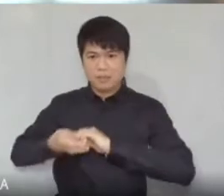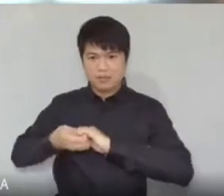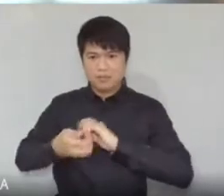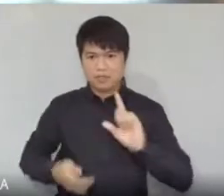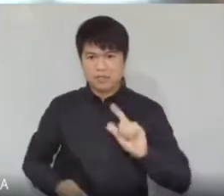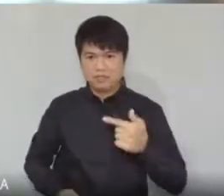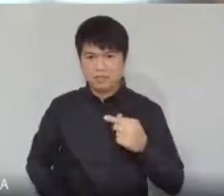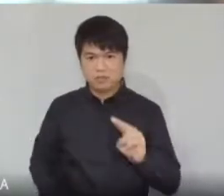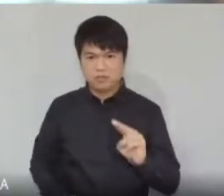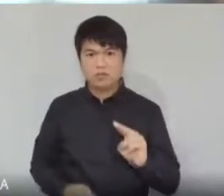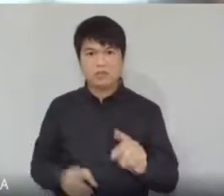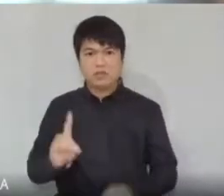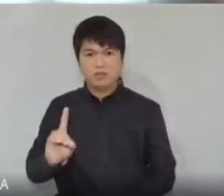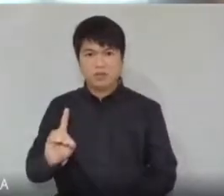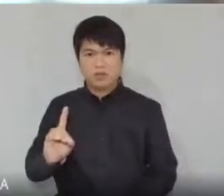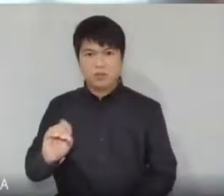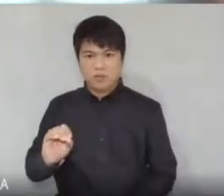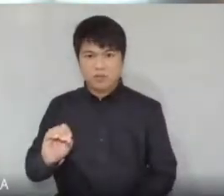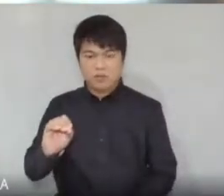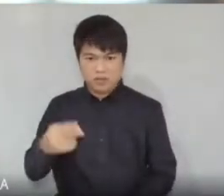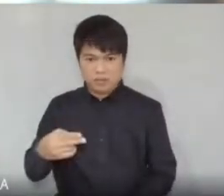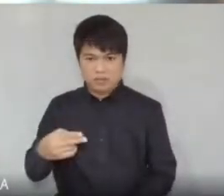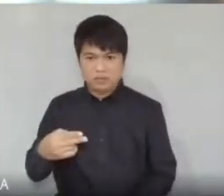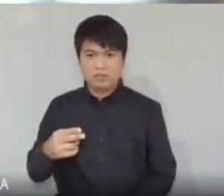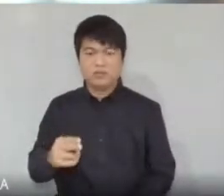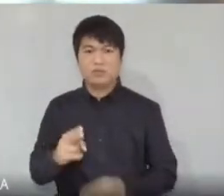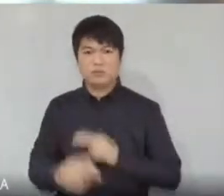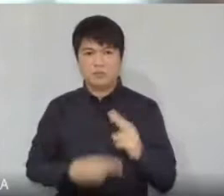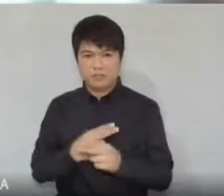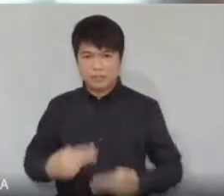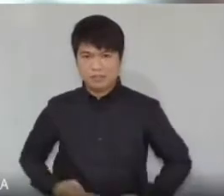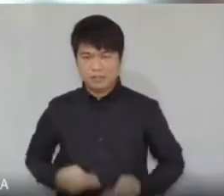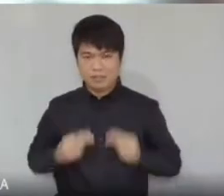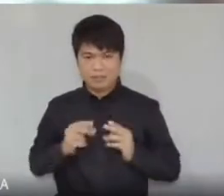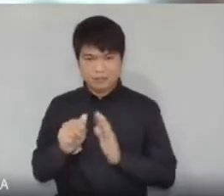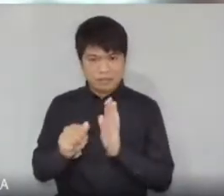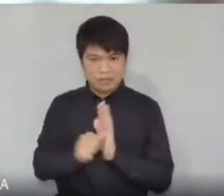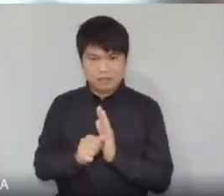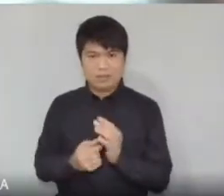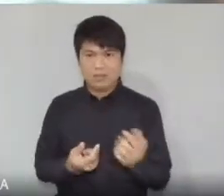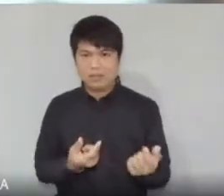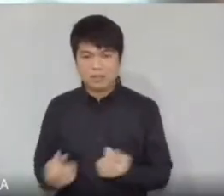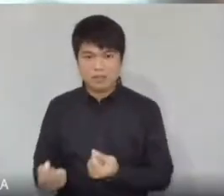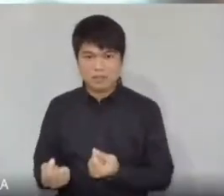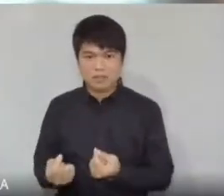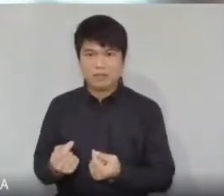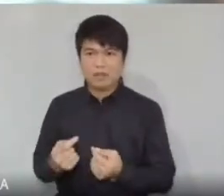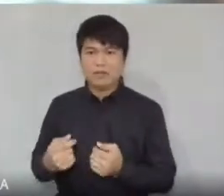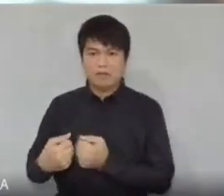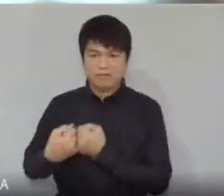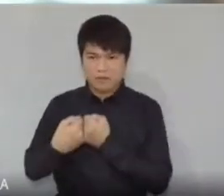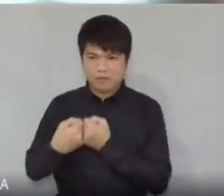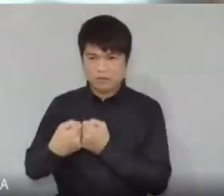remains a committed partner towards achieving health equity. To complement the telemedicine efforts, UP Manila has